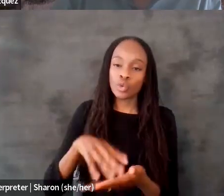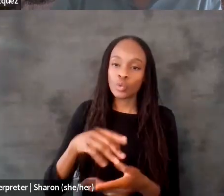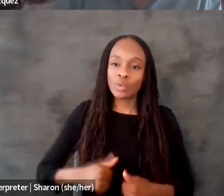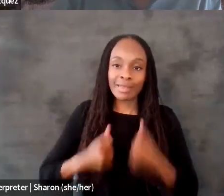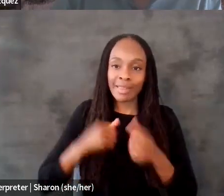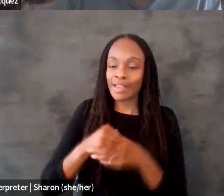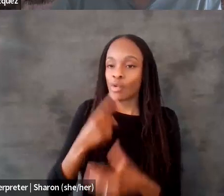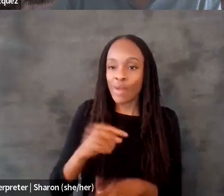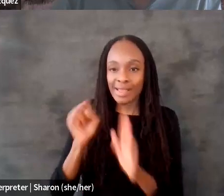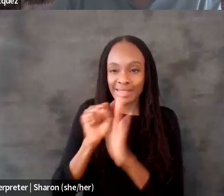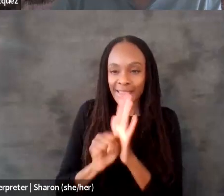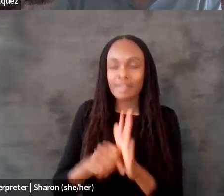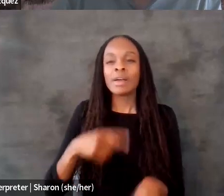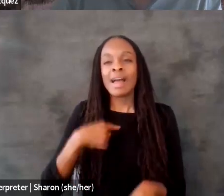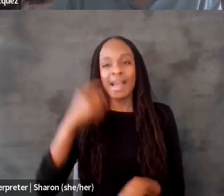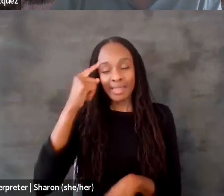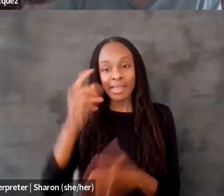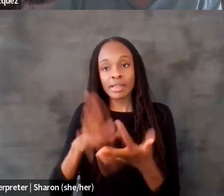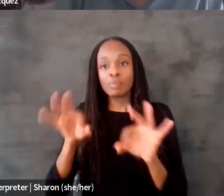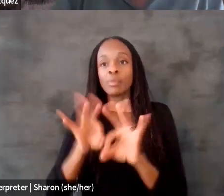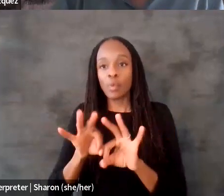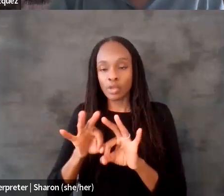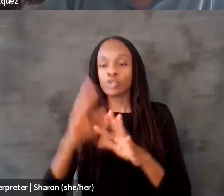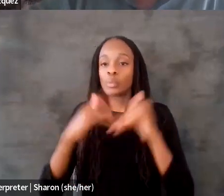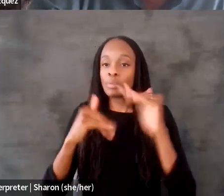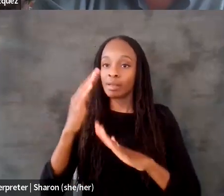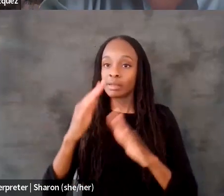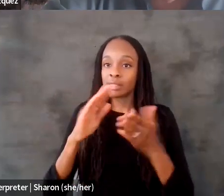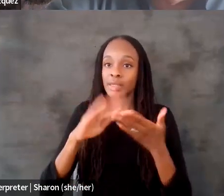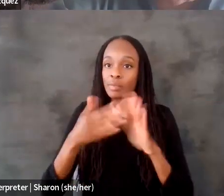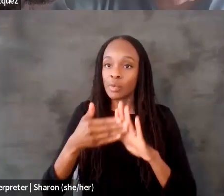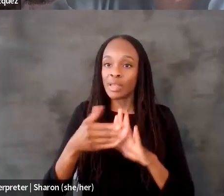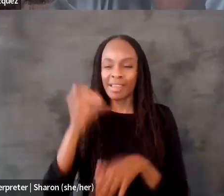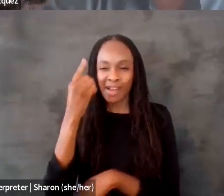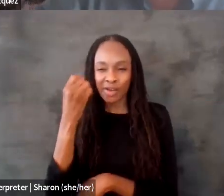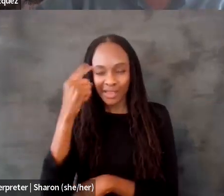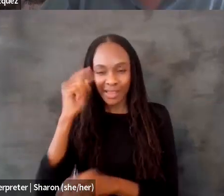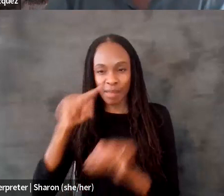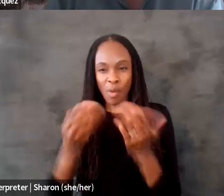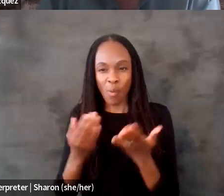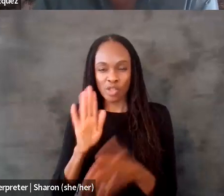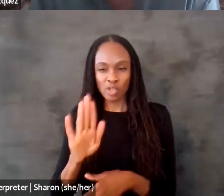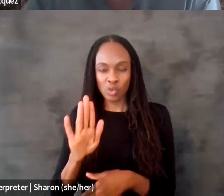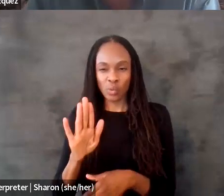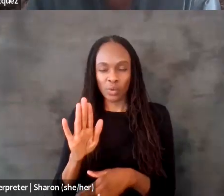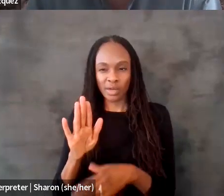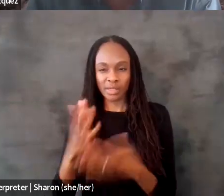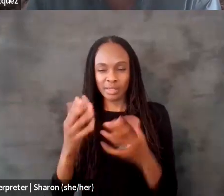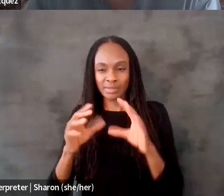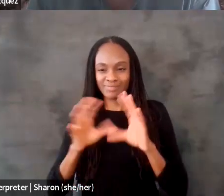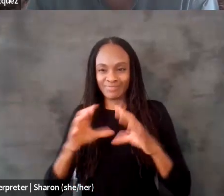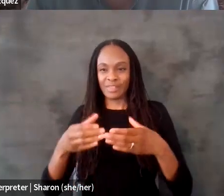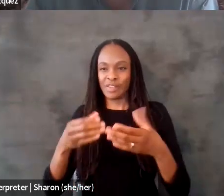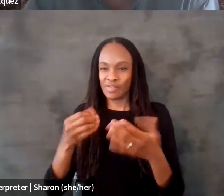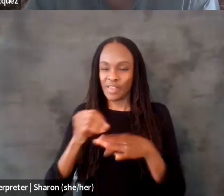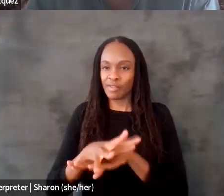really important to build community and to understand and think about what is your sphere of influence, right? And so what I've had to